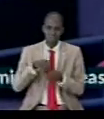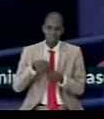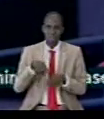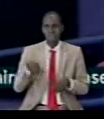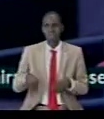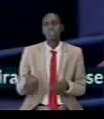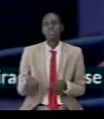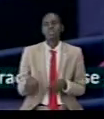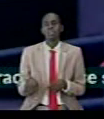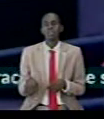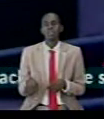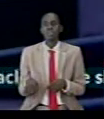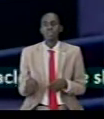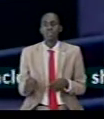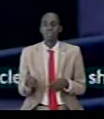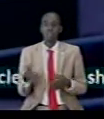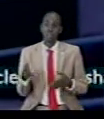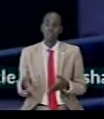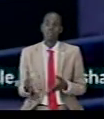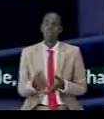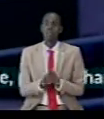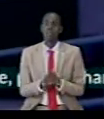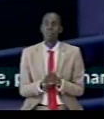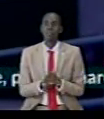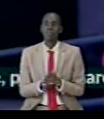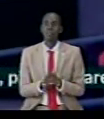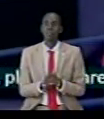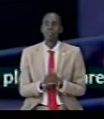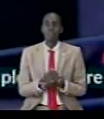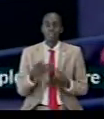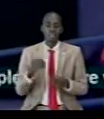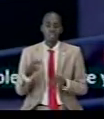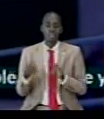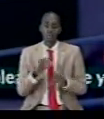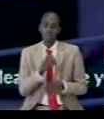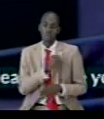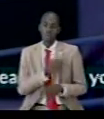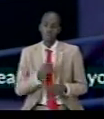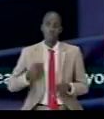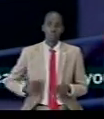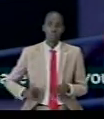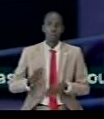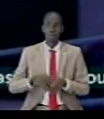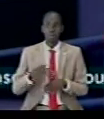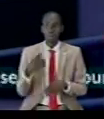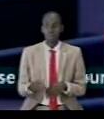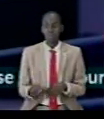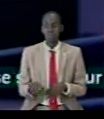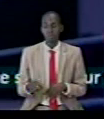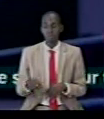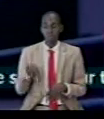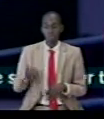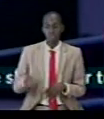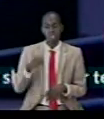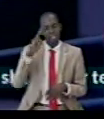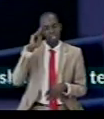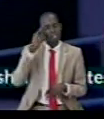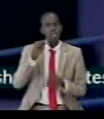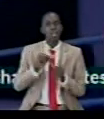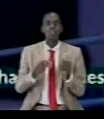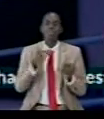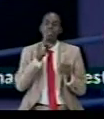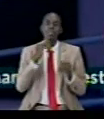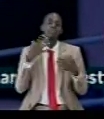ma mu yan ki se abe ese won se operation ese yen fun mi be ni pe isoro mi ti tan ni beti mo